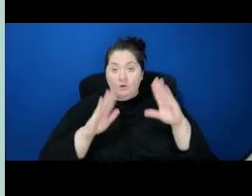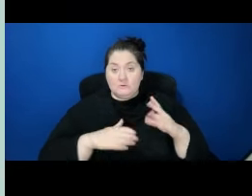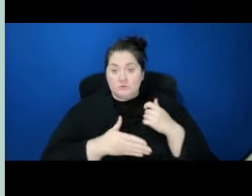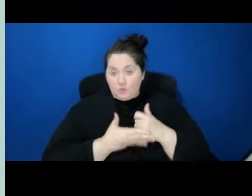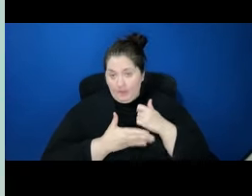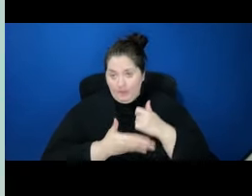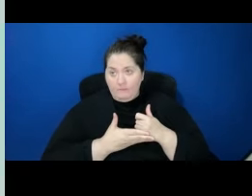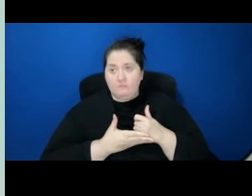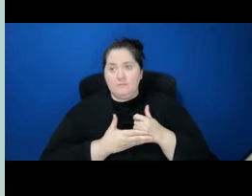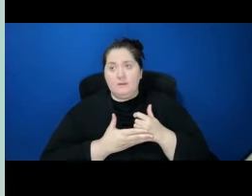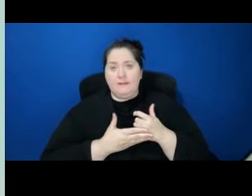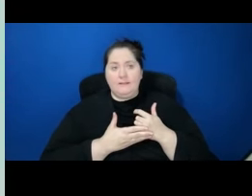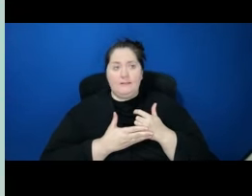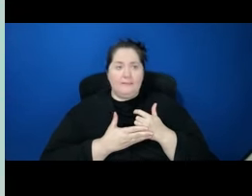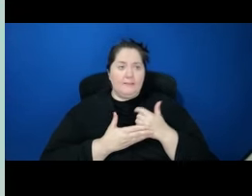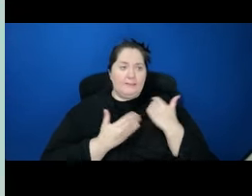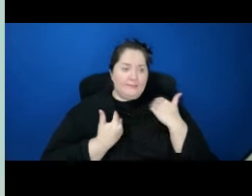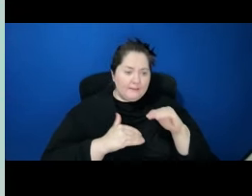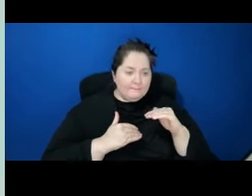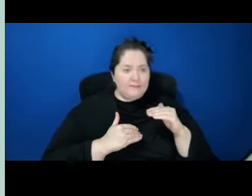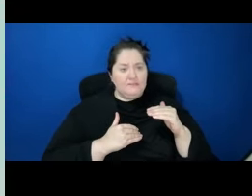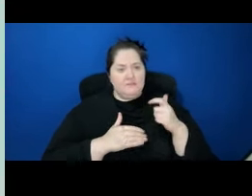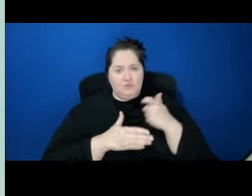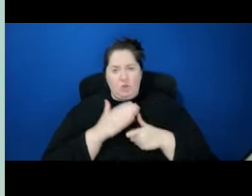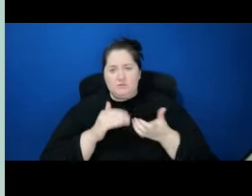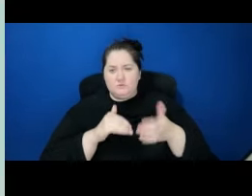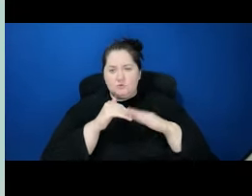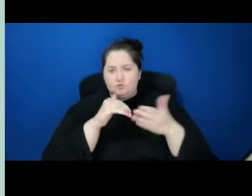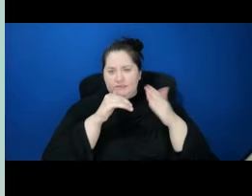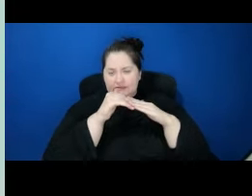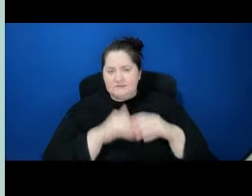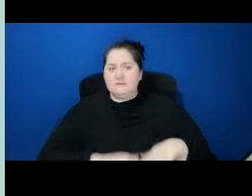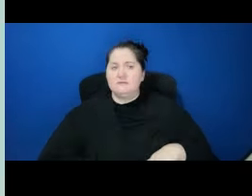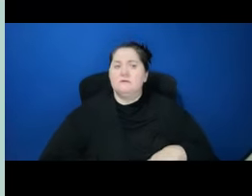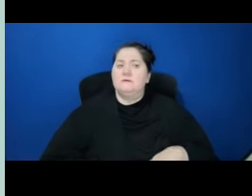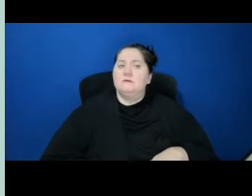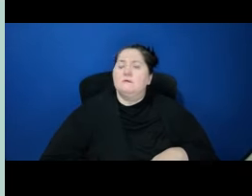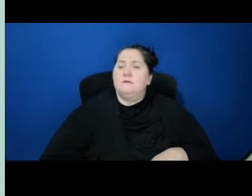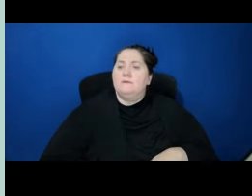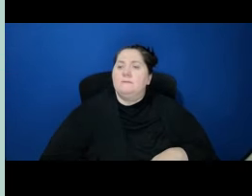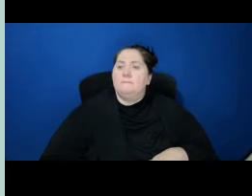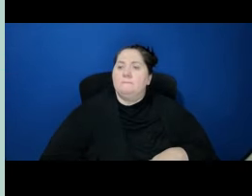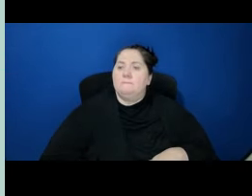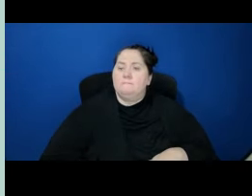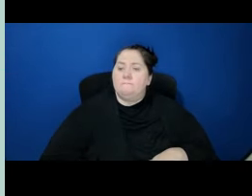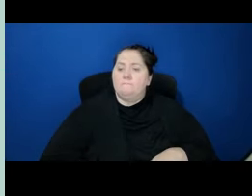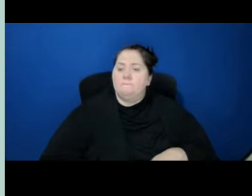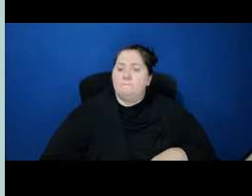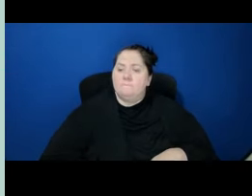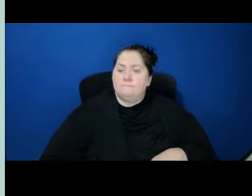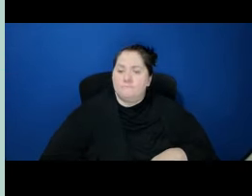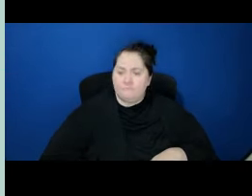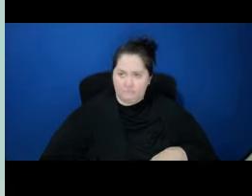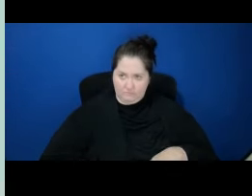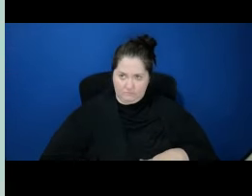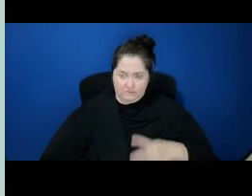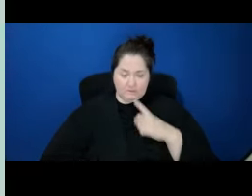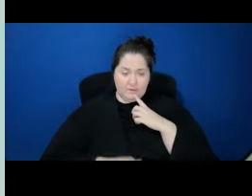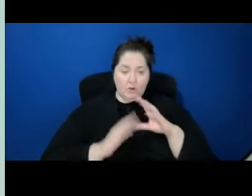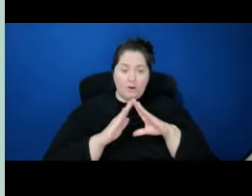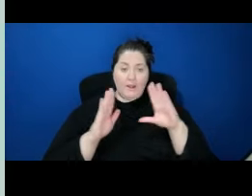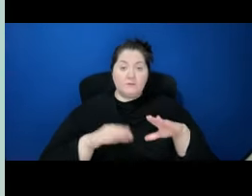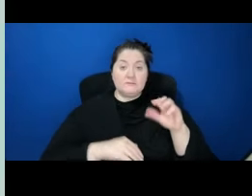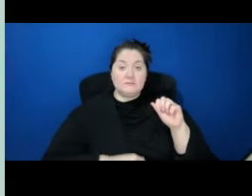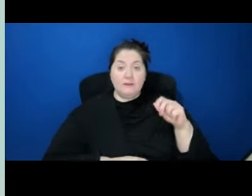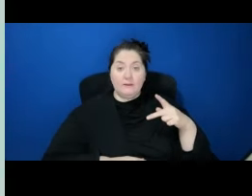you know, limit those cost increases. Yeah, and I would point to our housing appendix, which